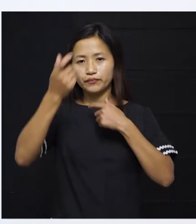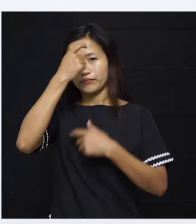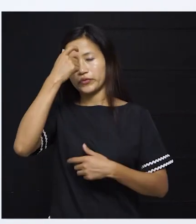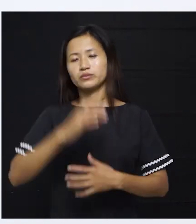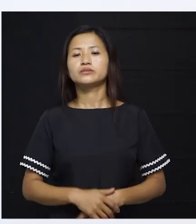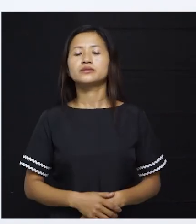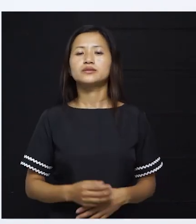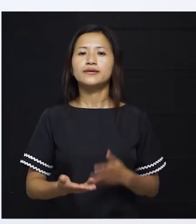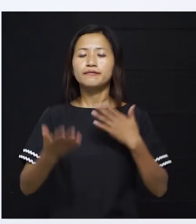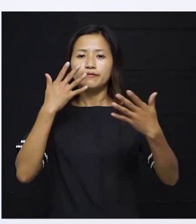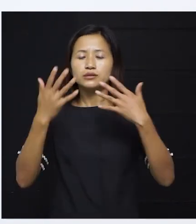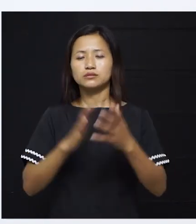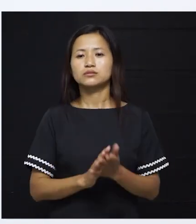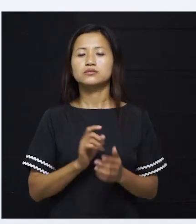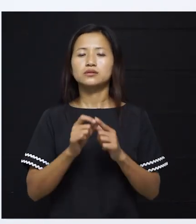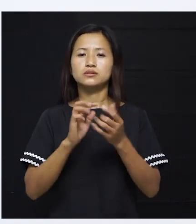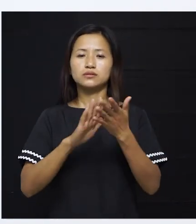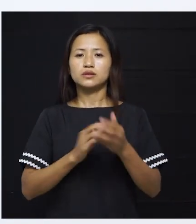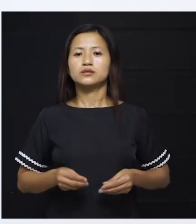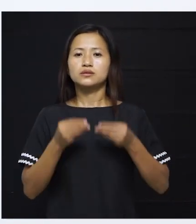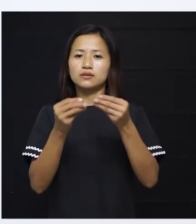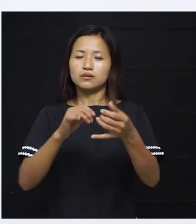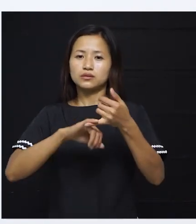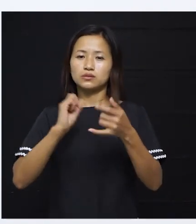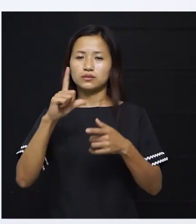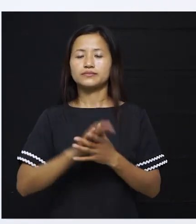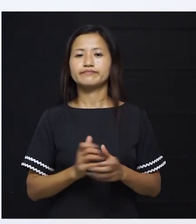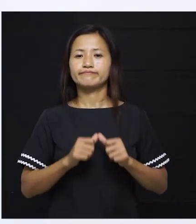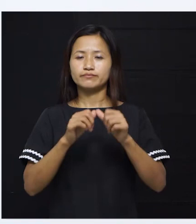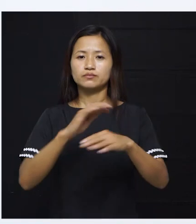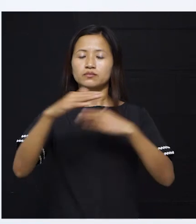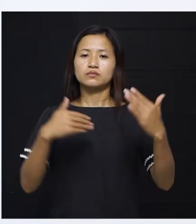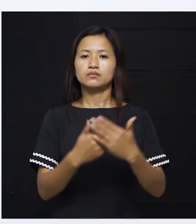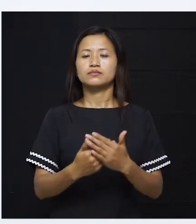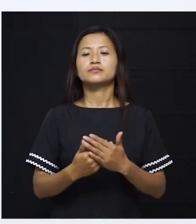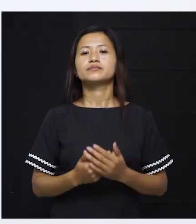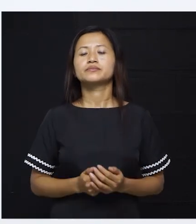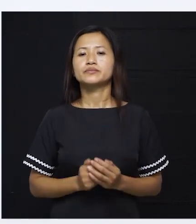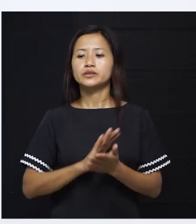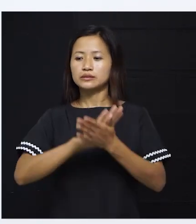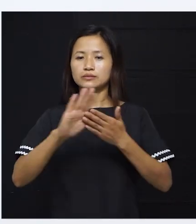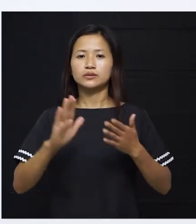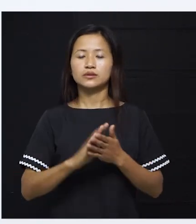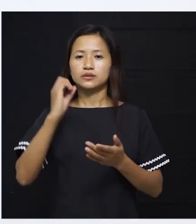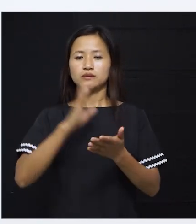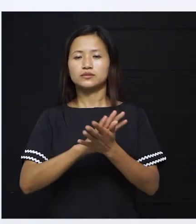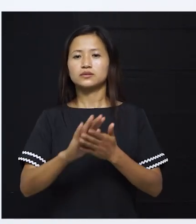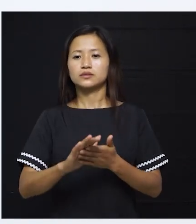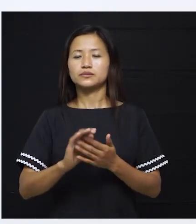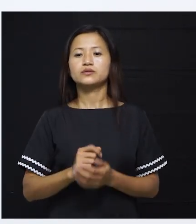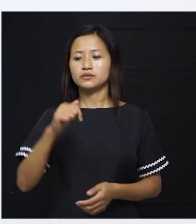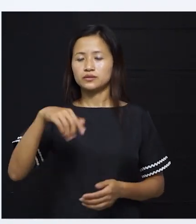we face. We depend on them, and they used to give solution in return. So that's all. We have completed our chapters for